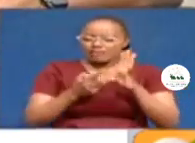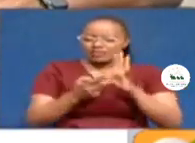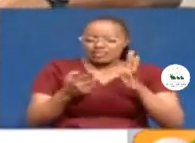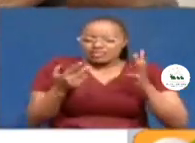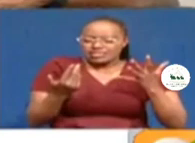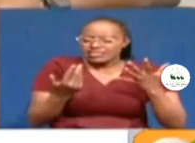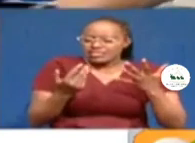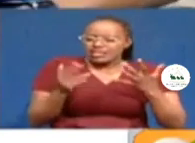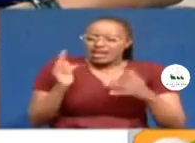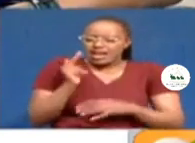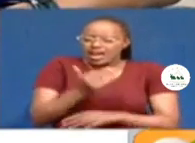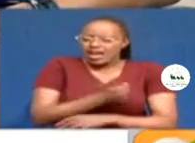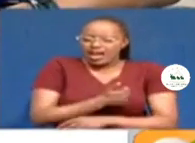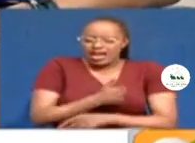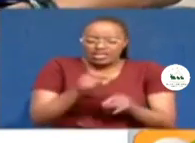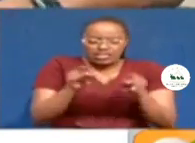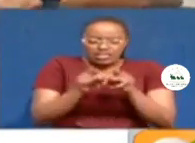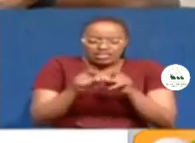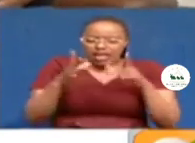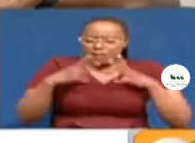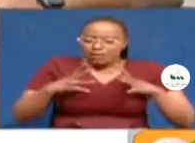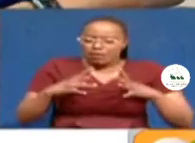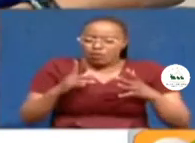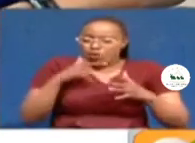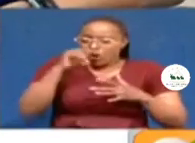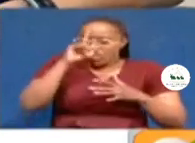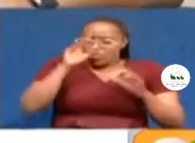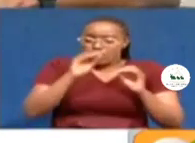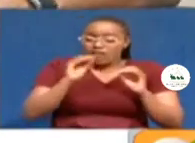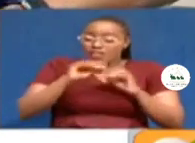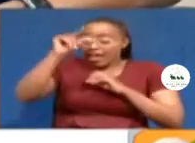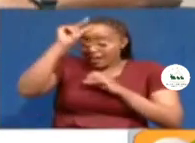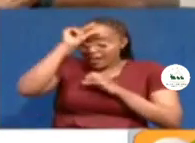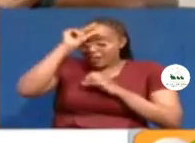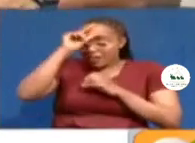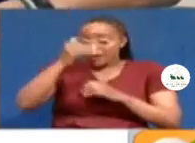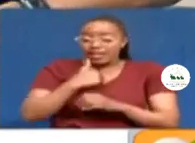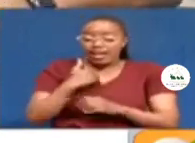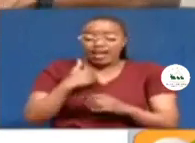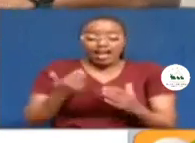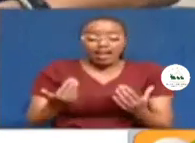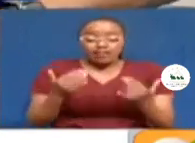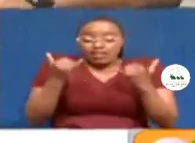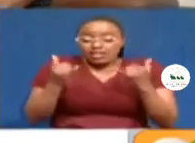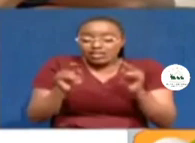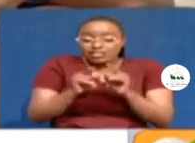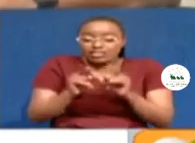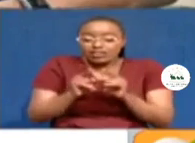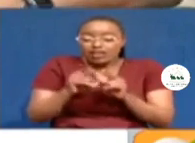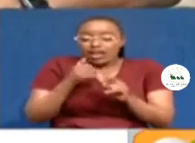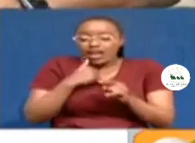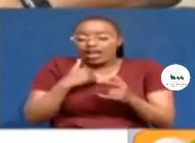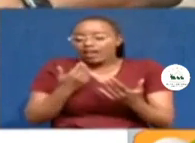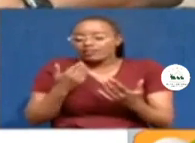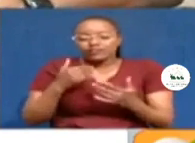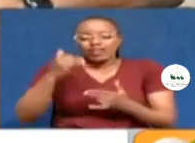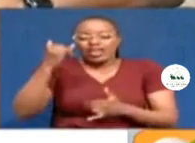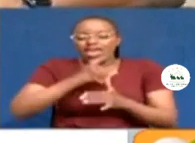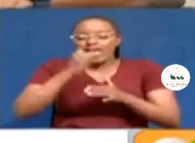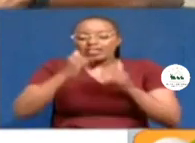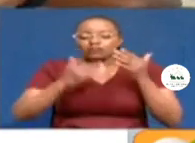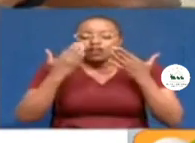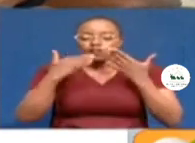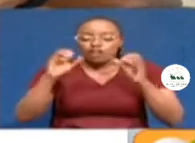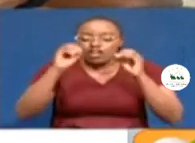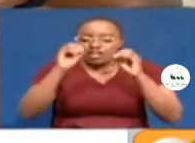say that we are shipwrecked. And this government has gone beyond its sell-by debt.